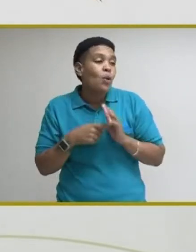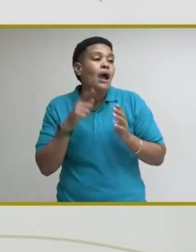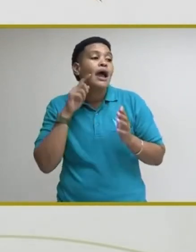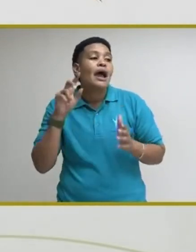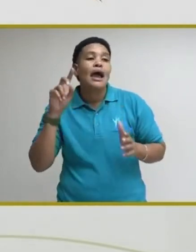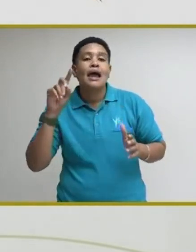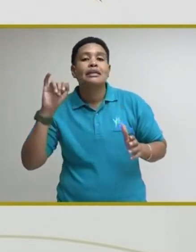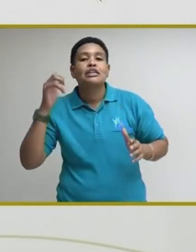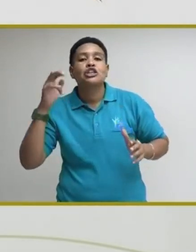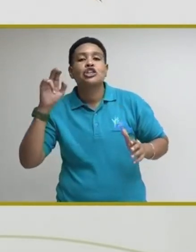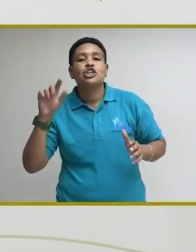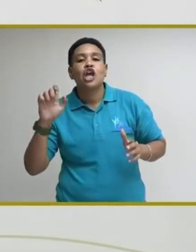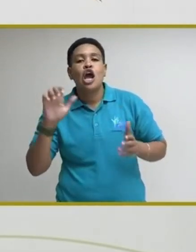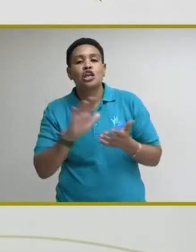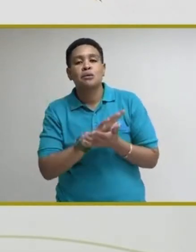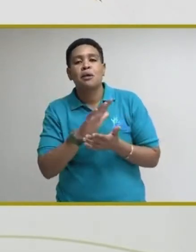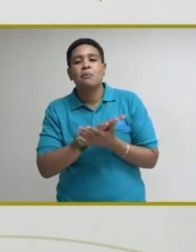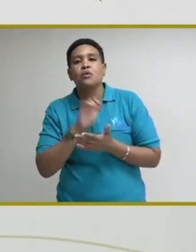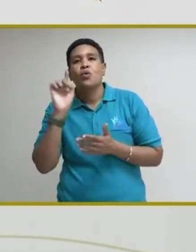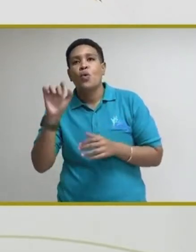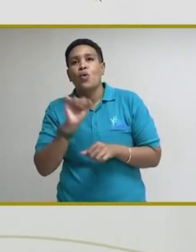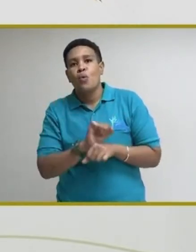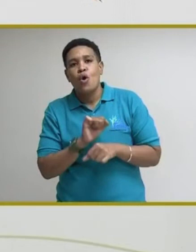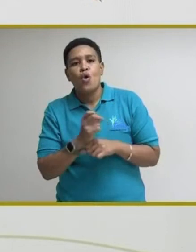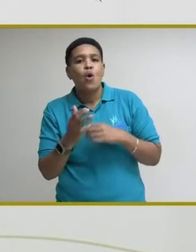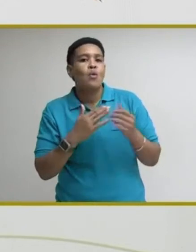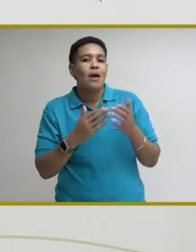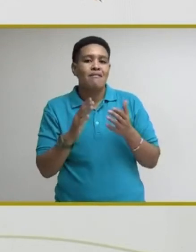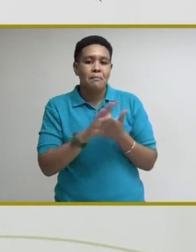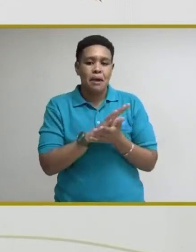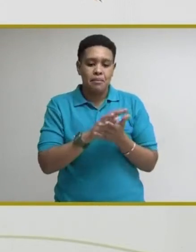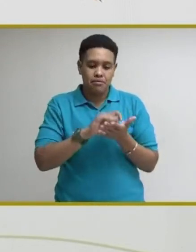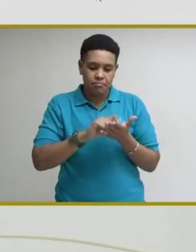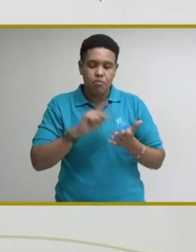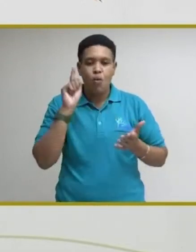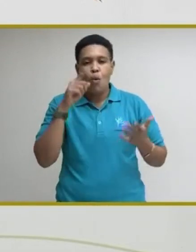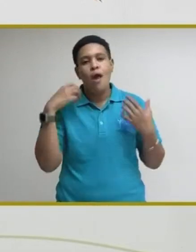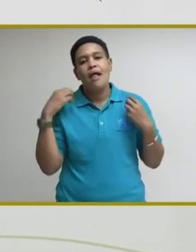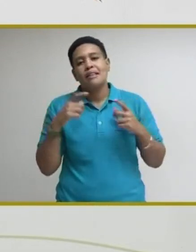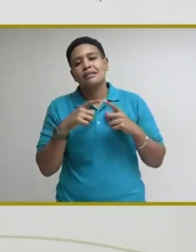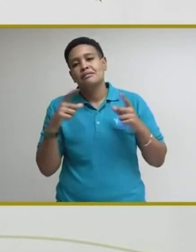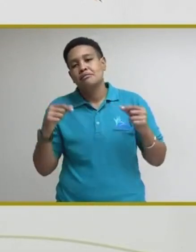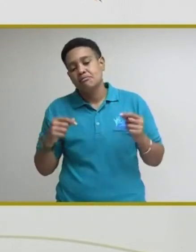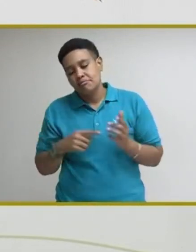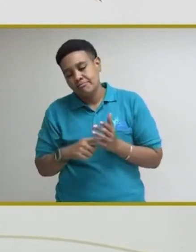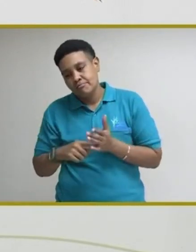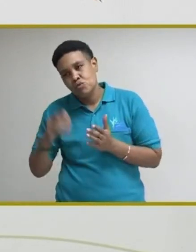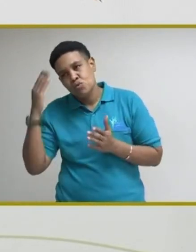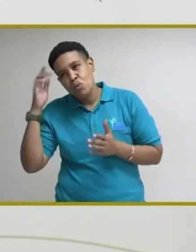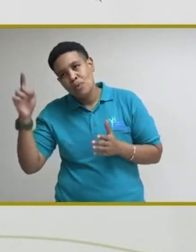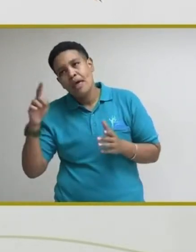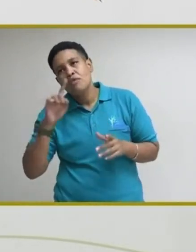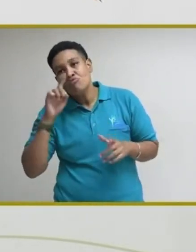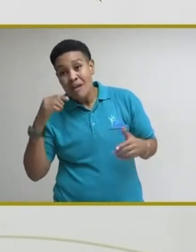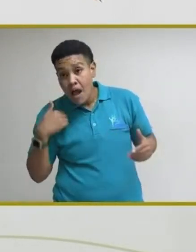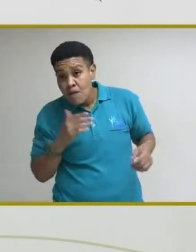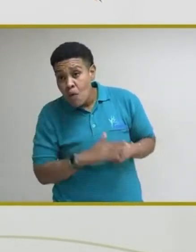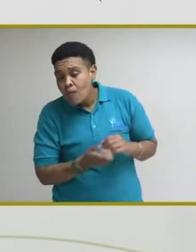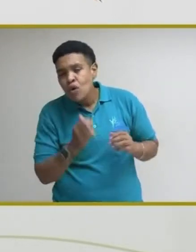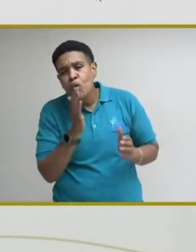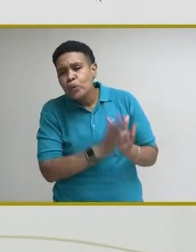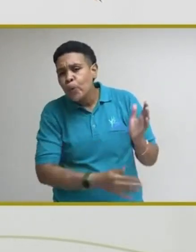discharge paper to take to work or wherever else would want to know their actual status. So